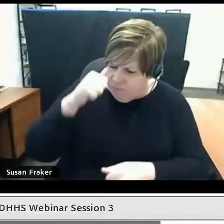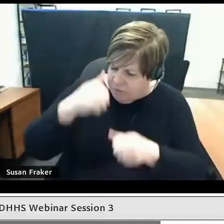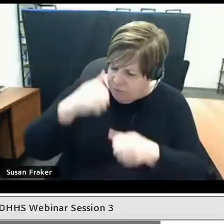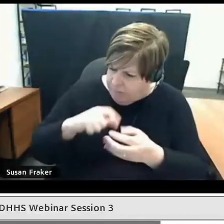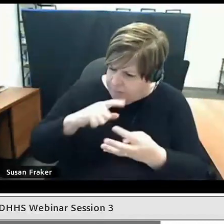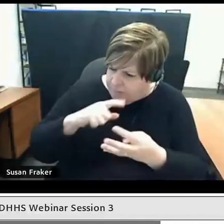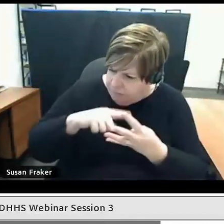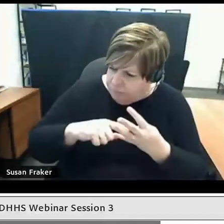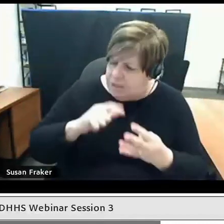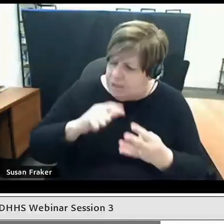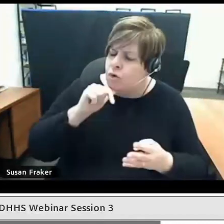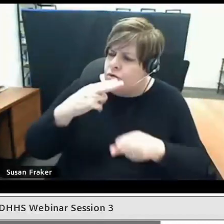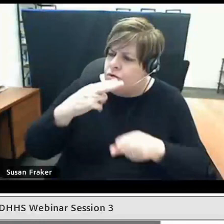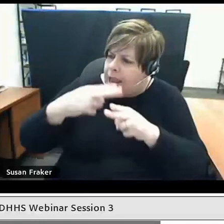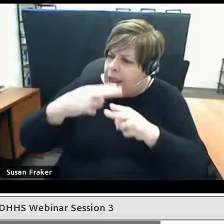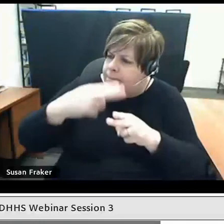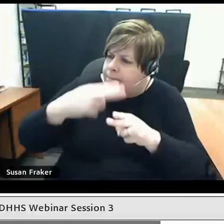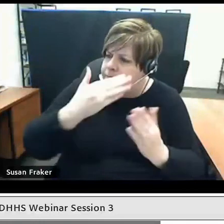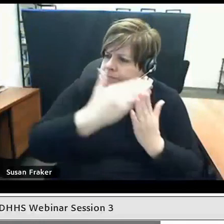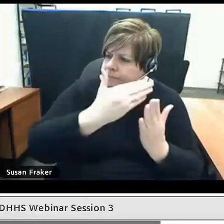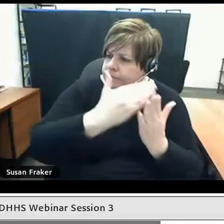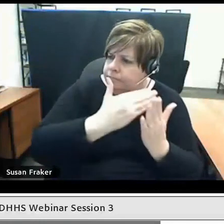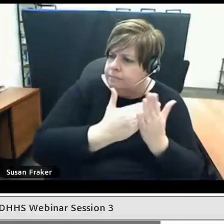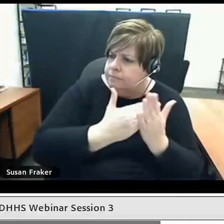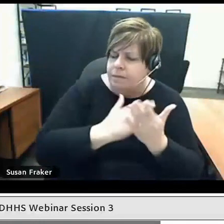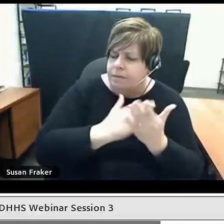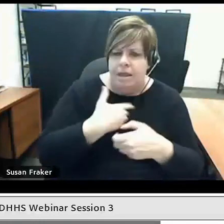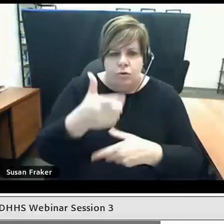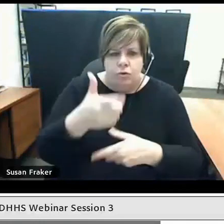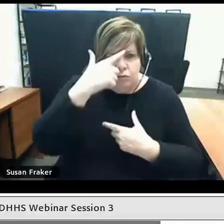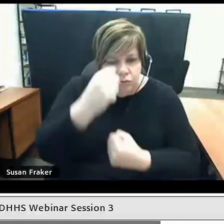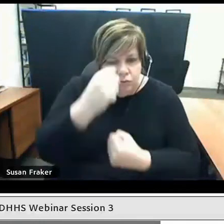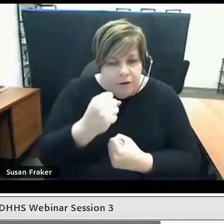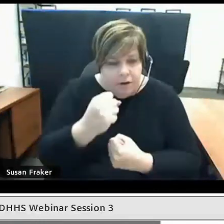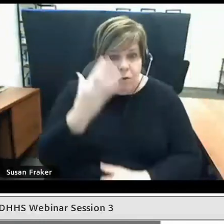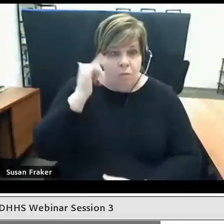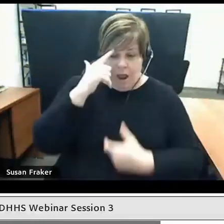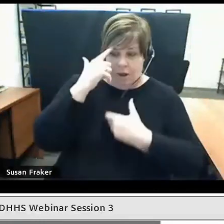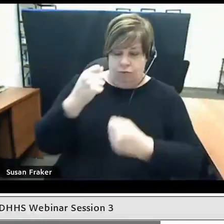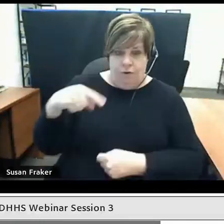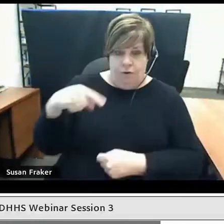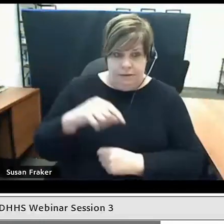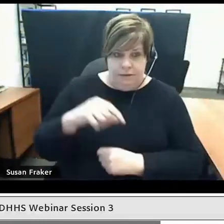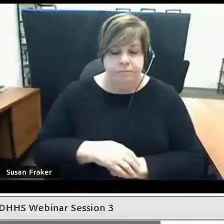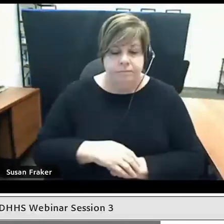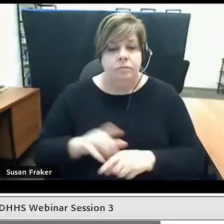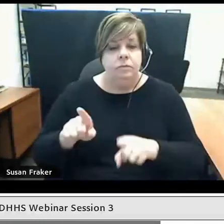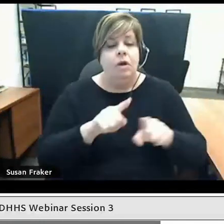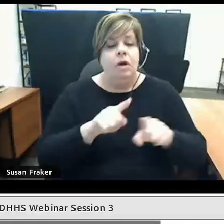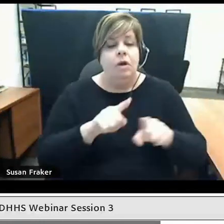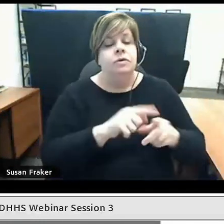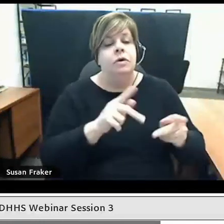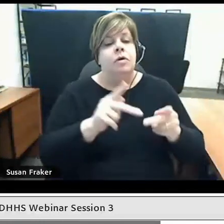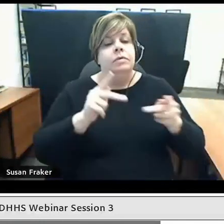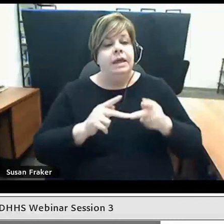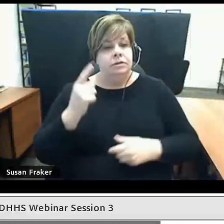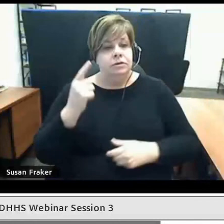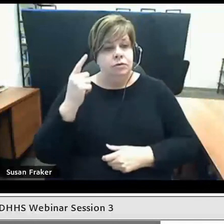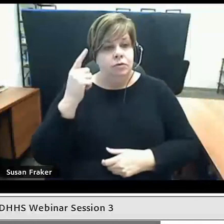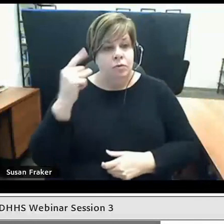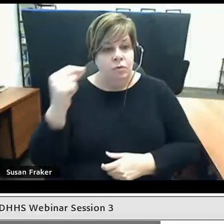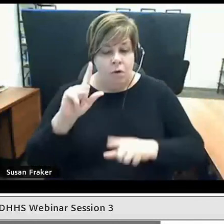listing who those people are that you may trust and why you trust them, and places that you could go to get to support.